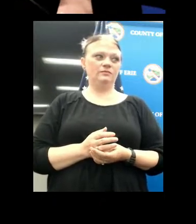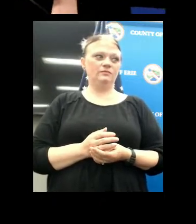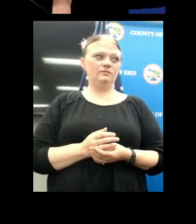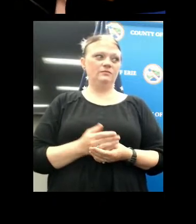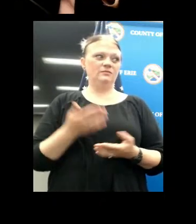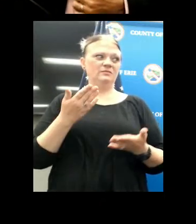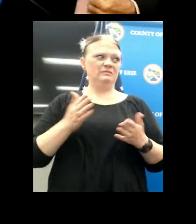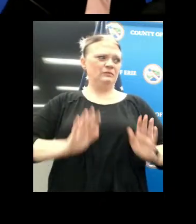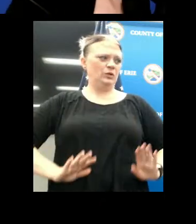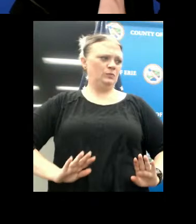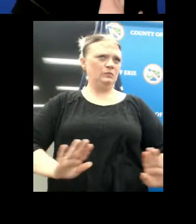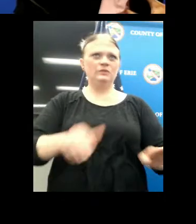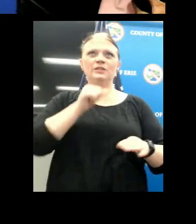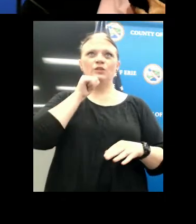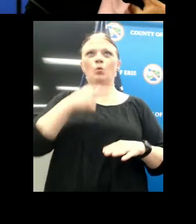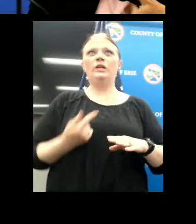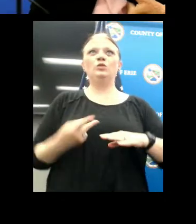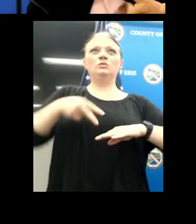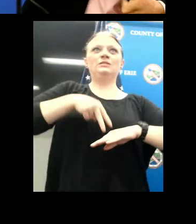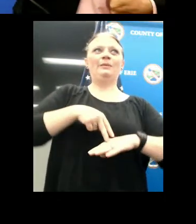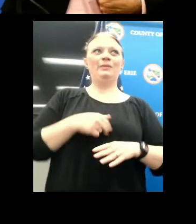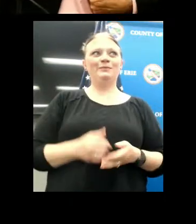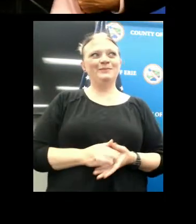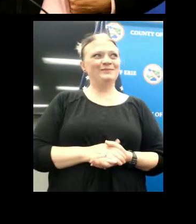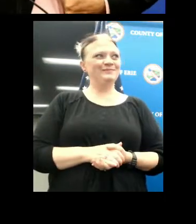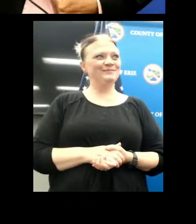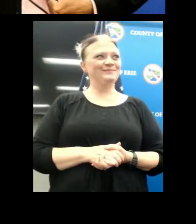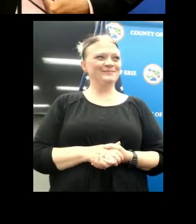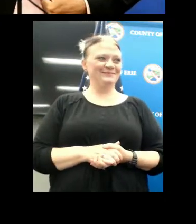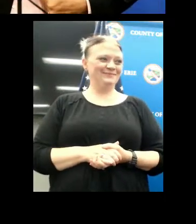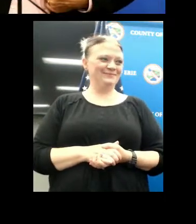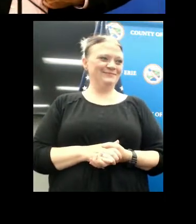Probably wanna. Yeah, I don't need a stepping stool, I don't think.